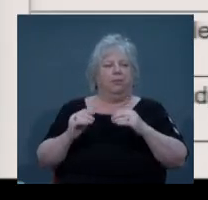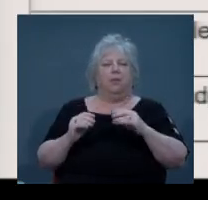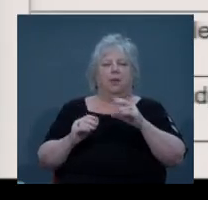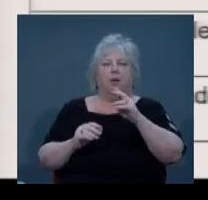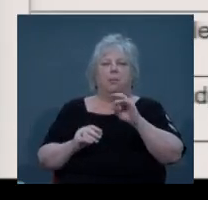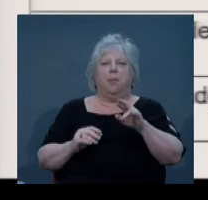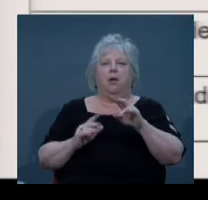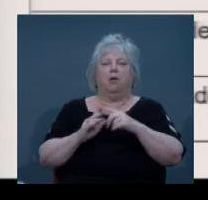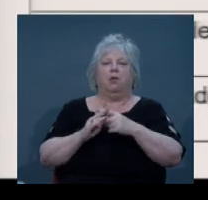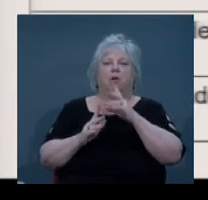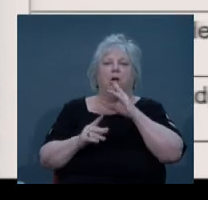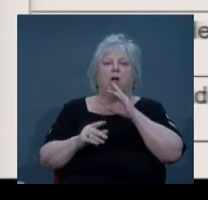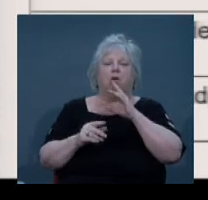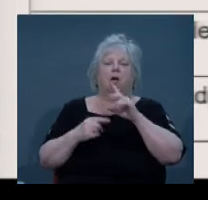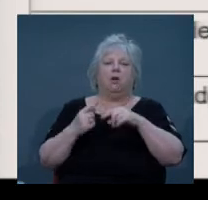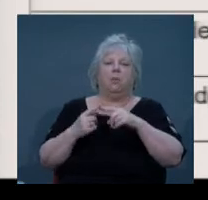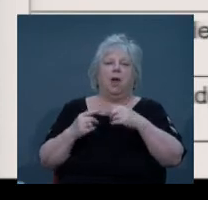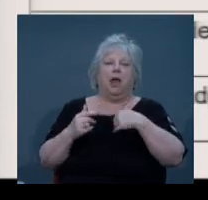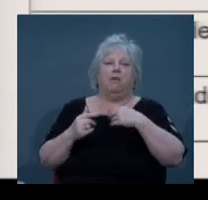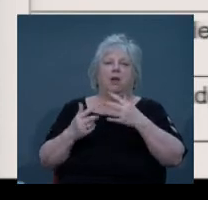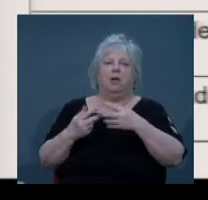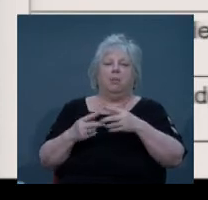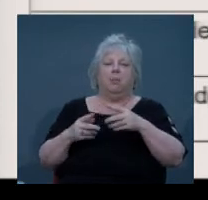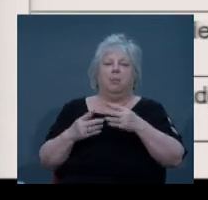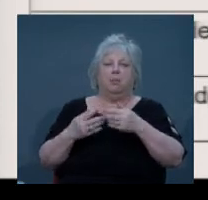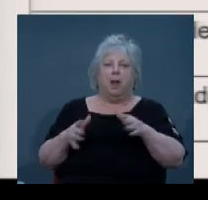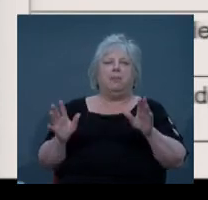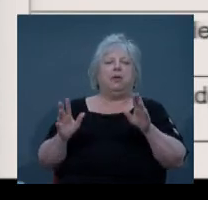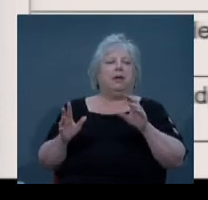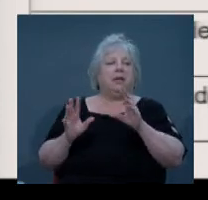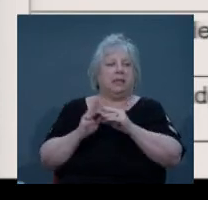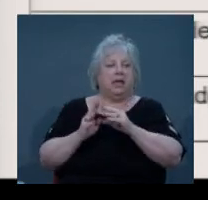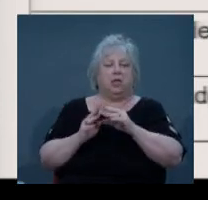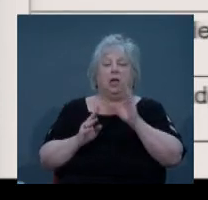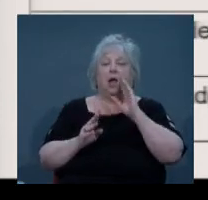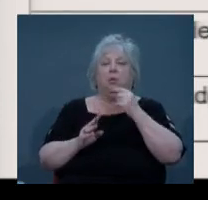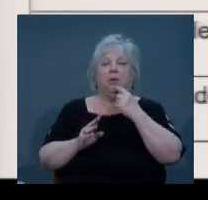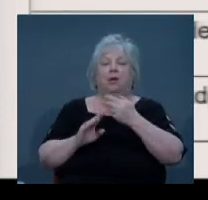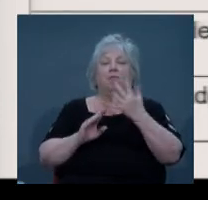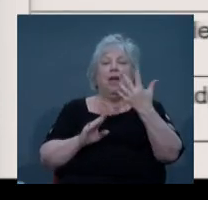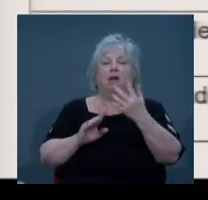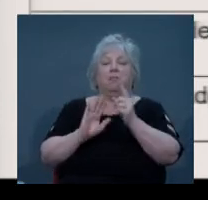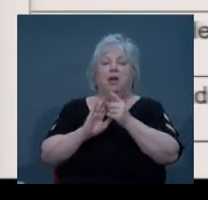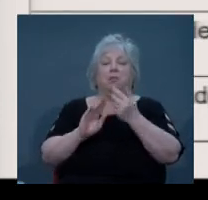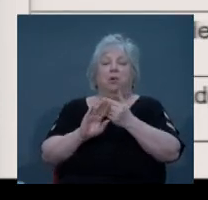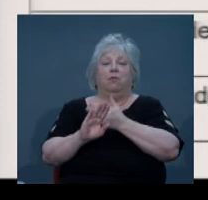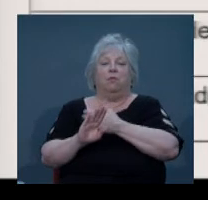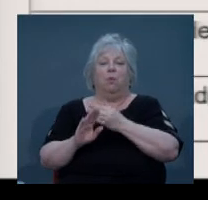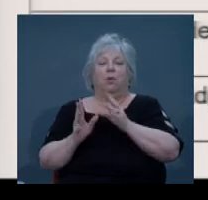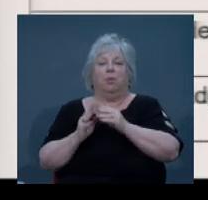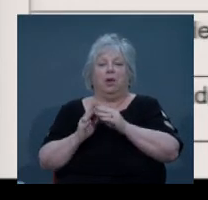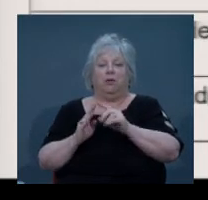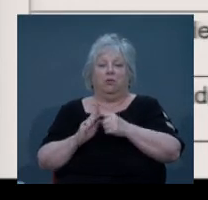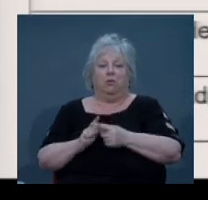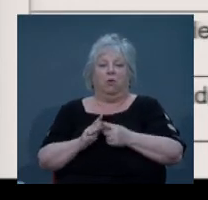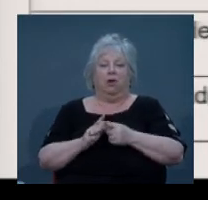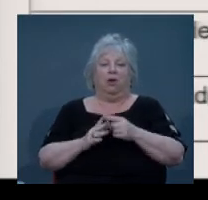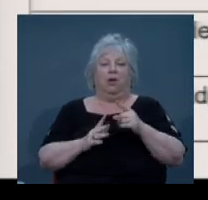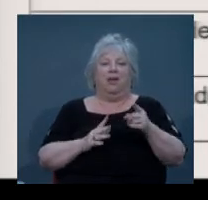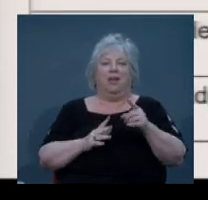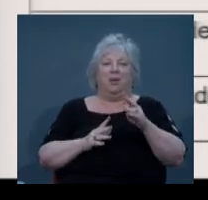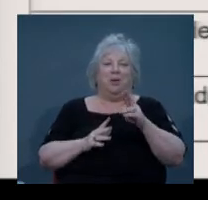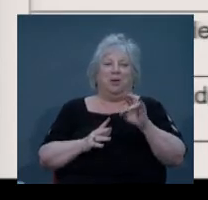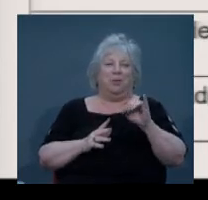wanting to have public sessions. I will tell you that 5 minutes before the meeting started, the mayor's executive assistant,